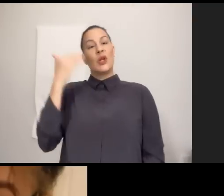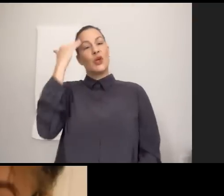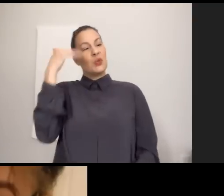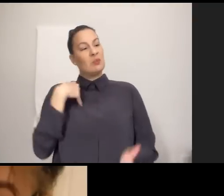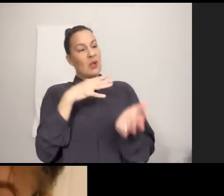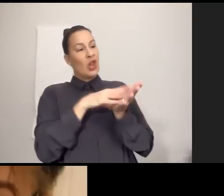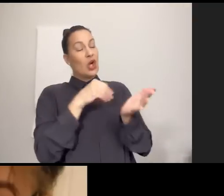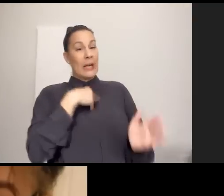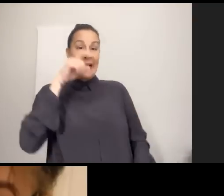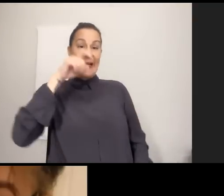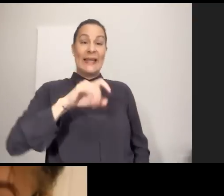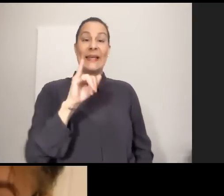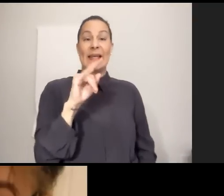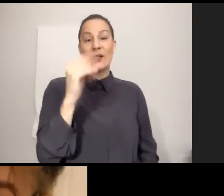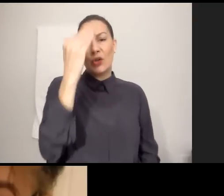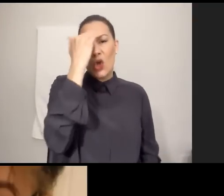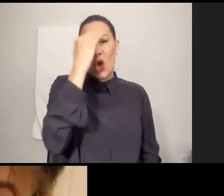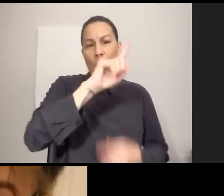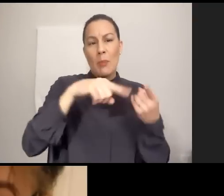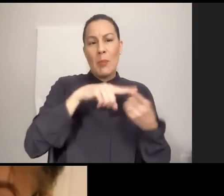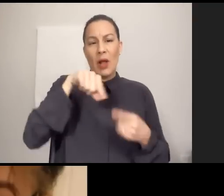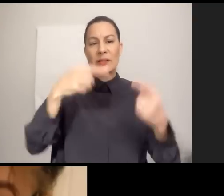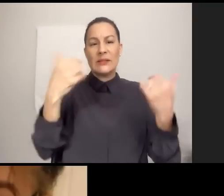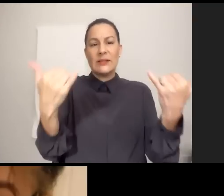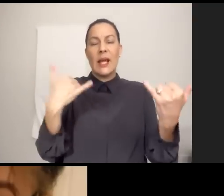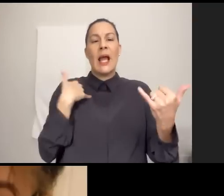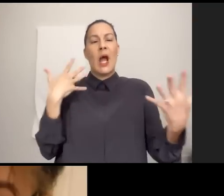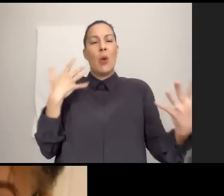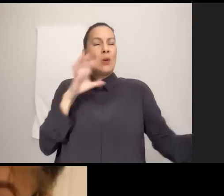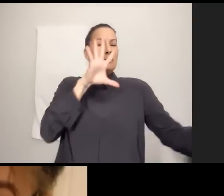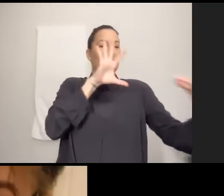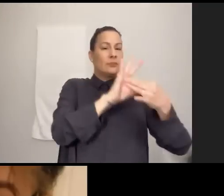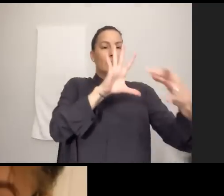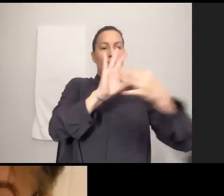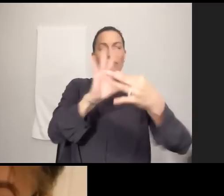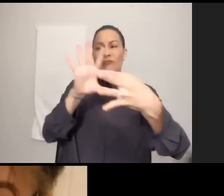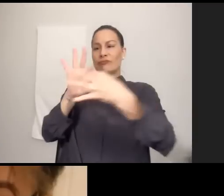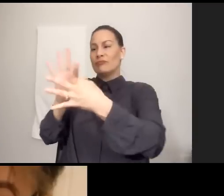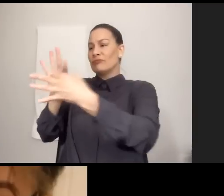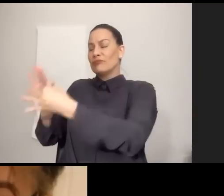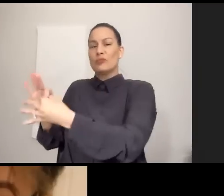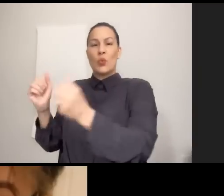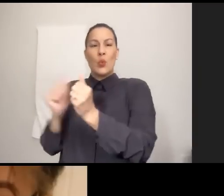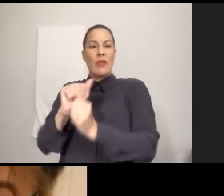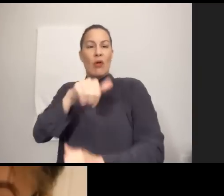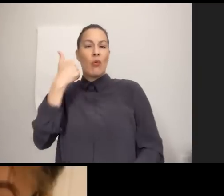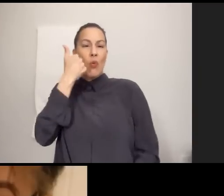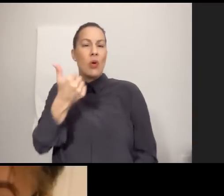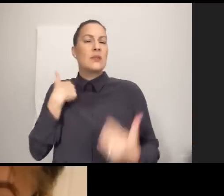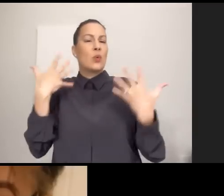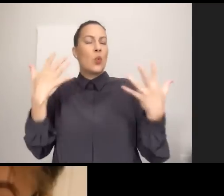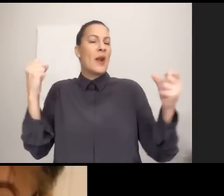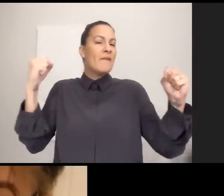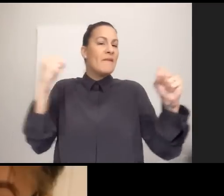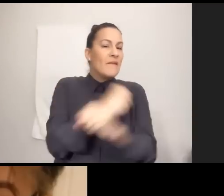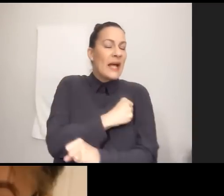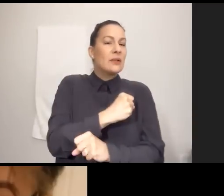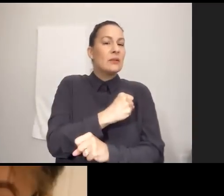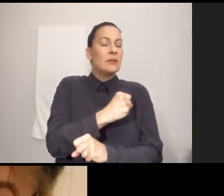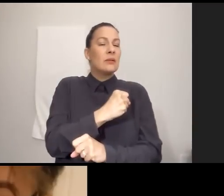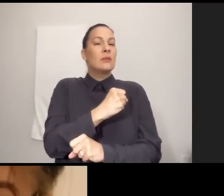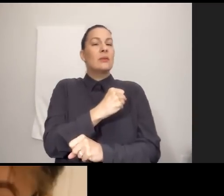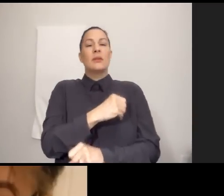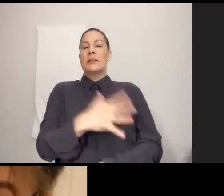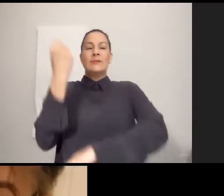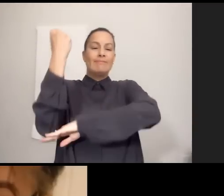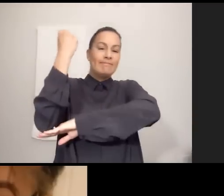it. I want to be connected to whores around the world fighting. I want us to shut down the shame, shut down